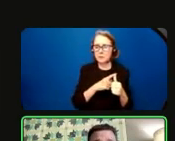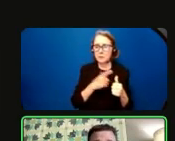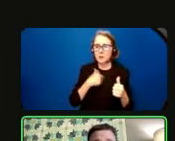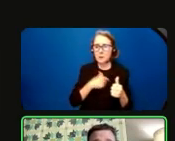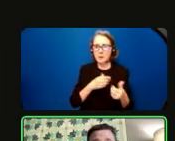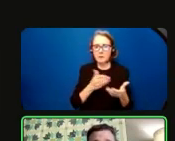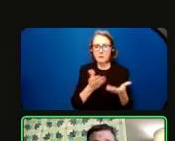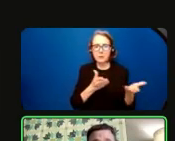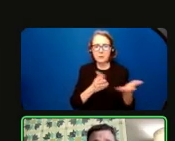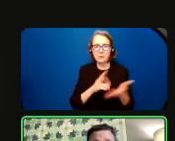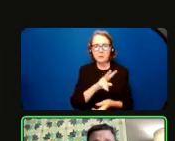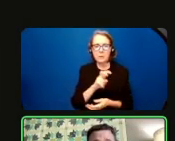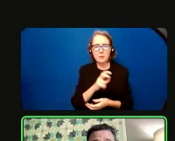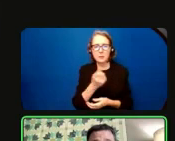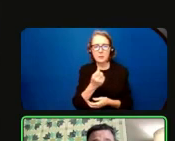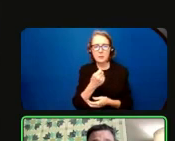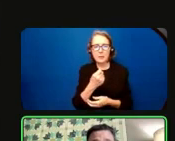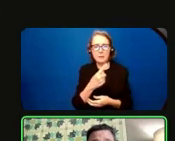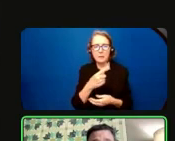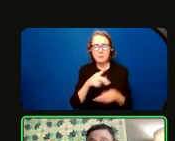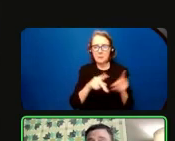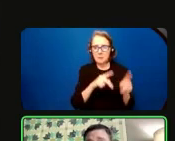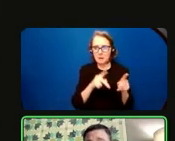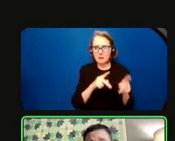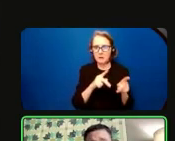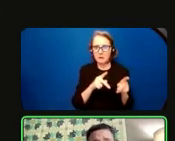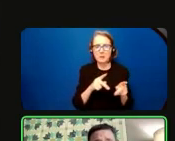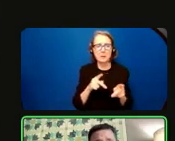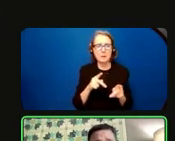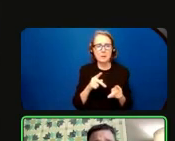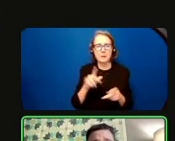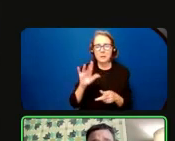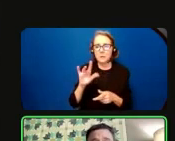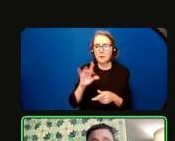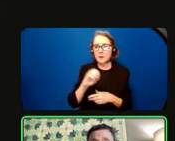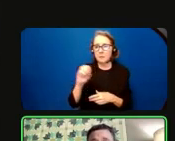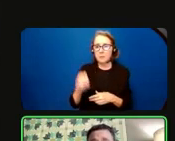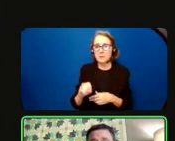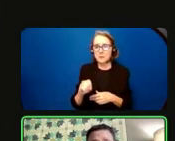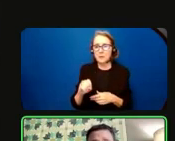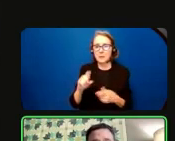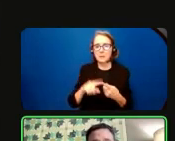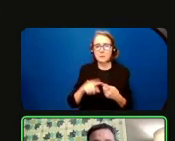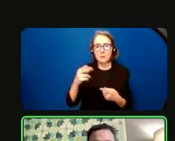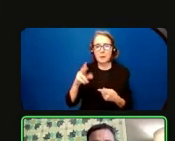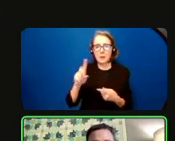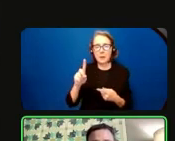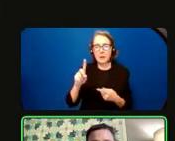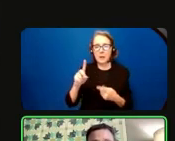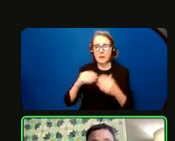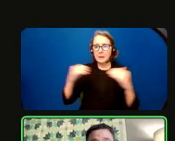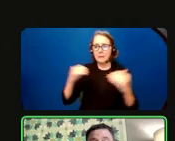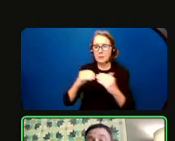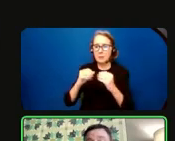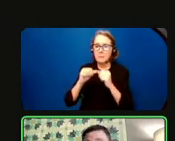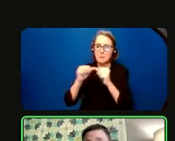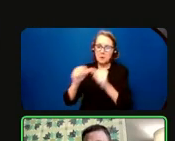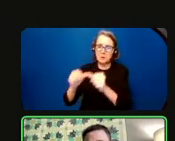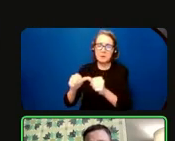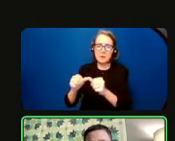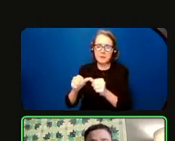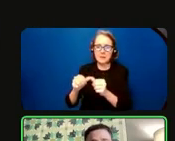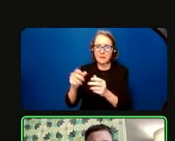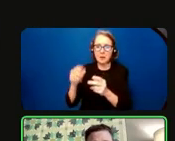served 211 guests, 25% of those to HUD level permanent destinations, and